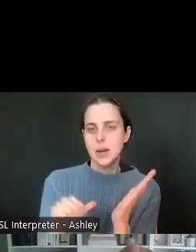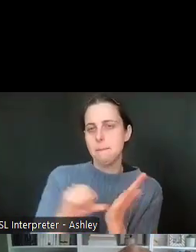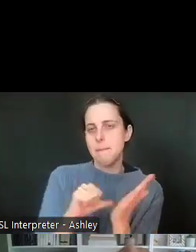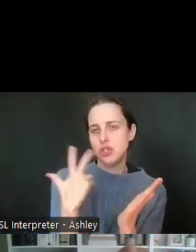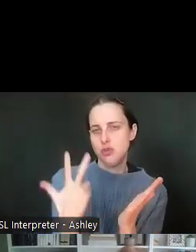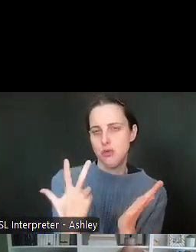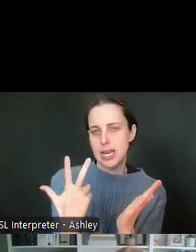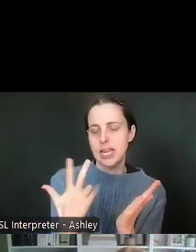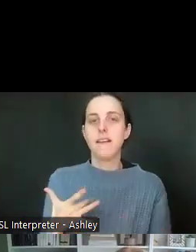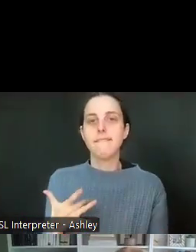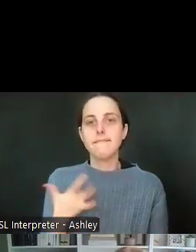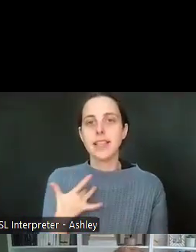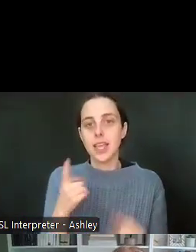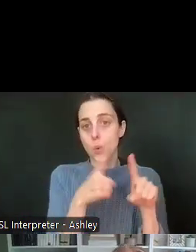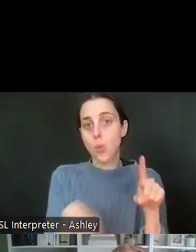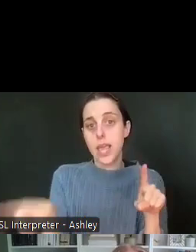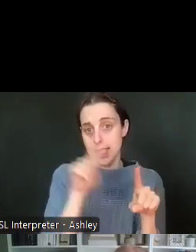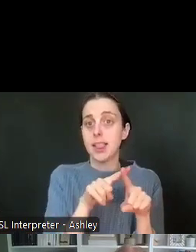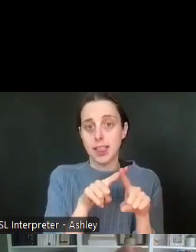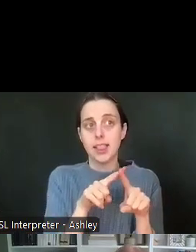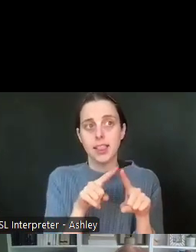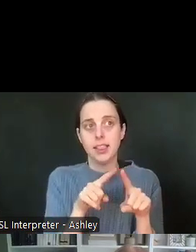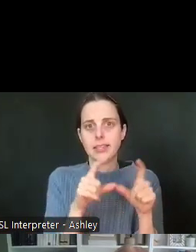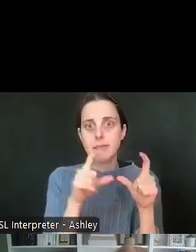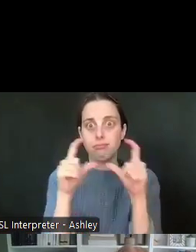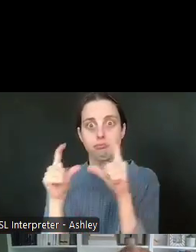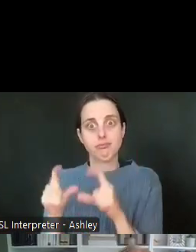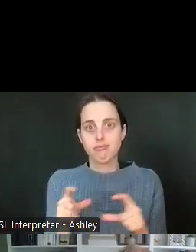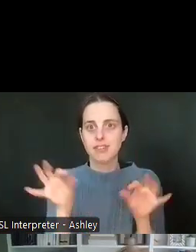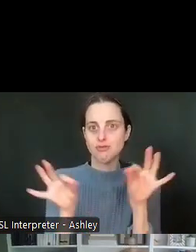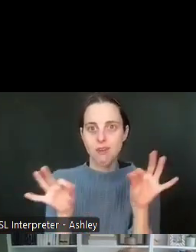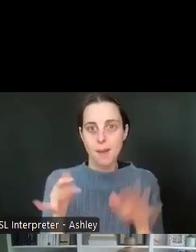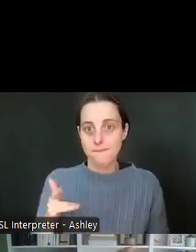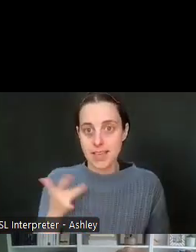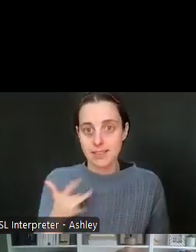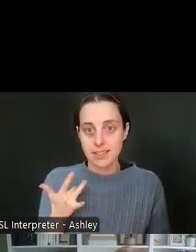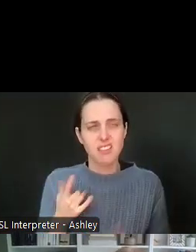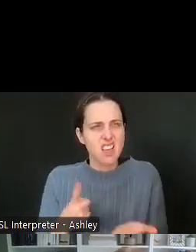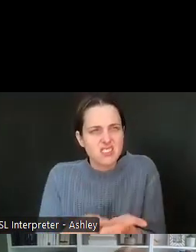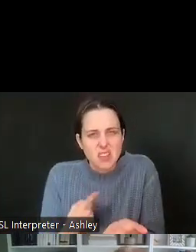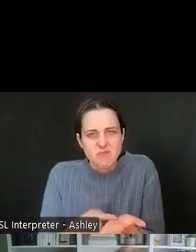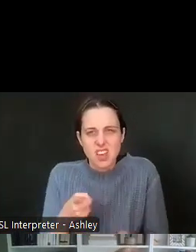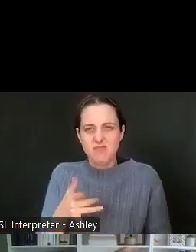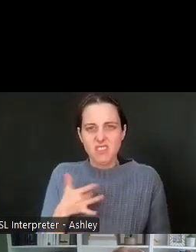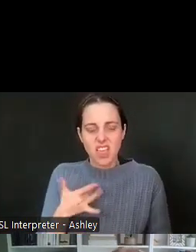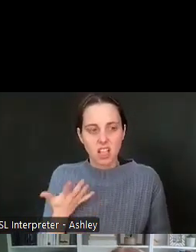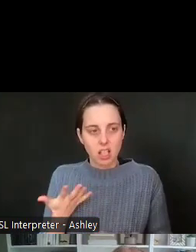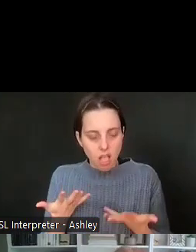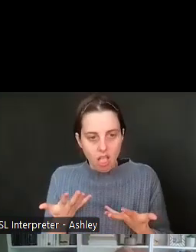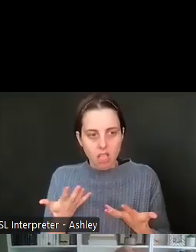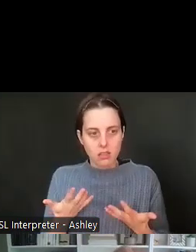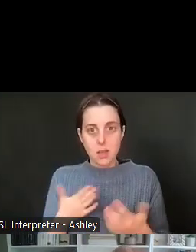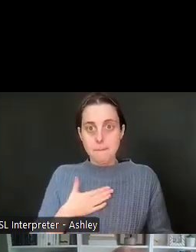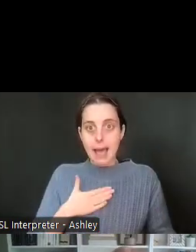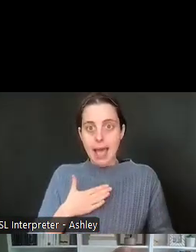wheel. Many times when we describe how we're feeling, we don't actually use feeling words. So